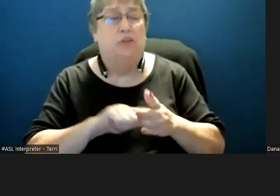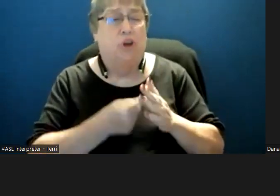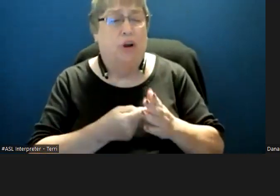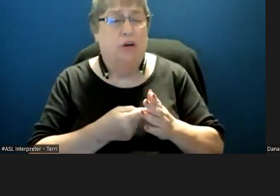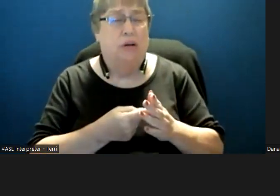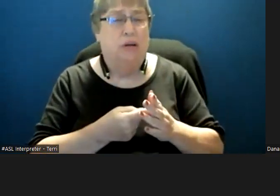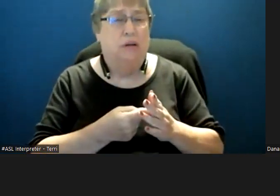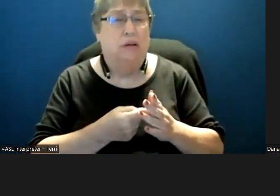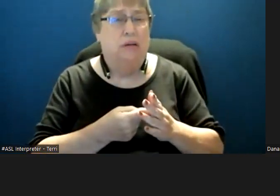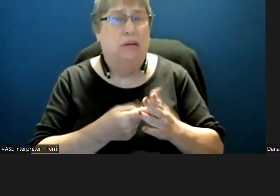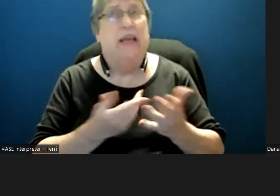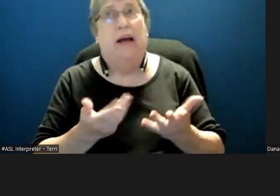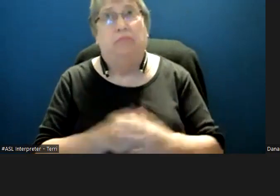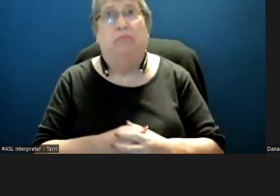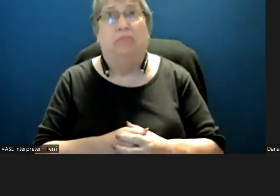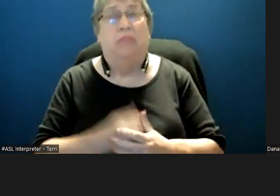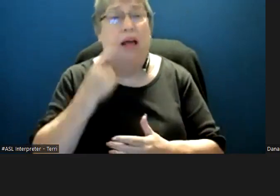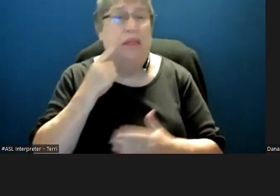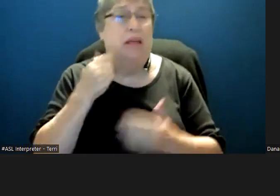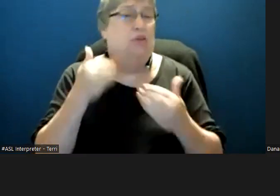yeah, I think we should just start there.